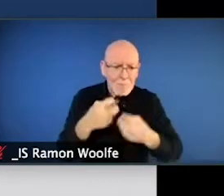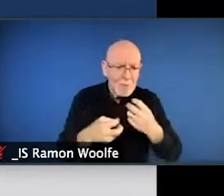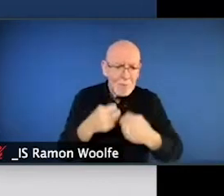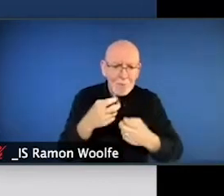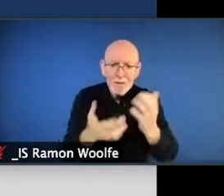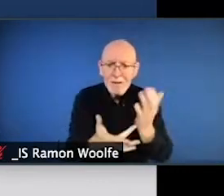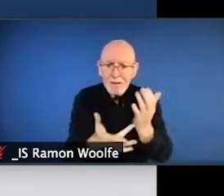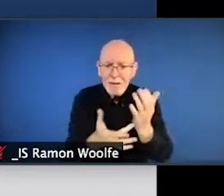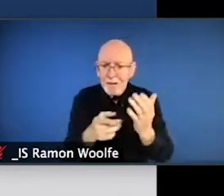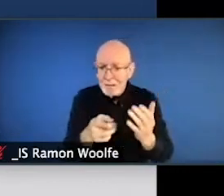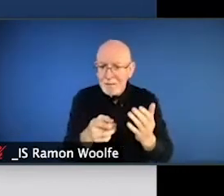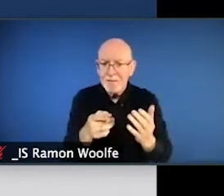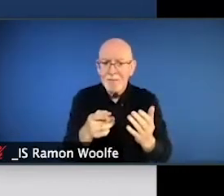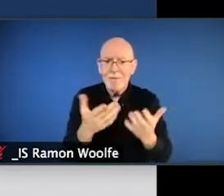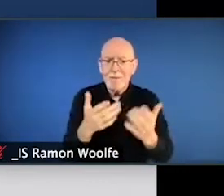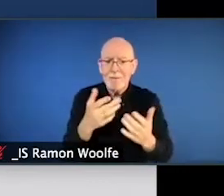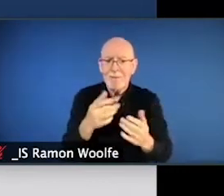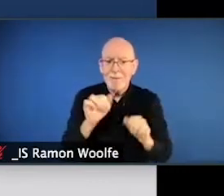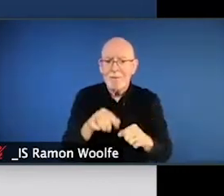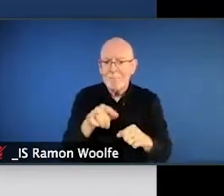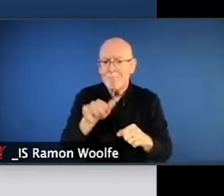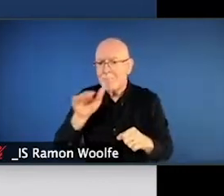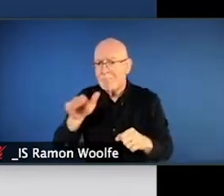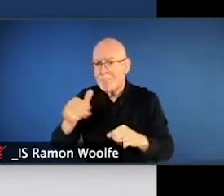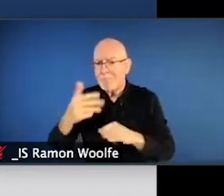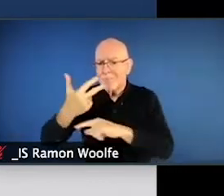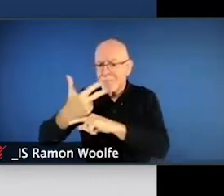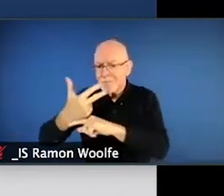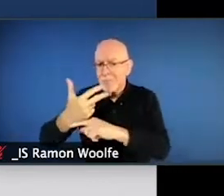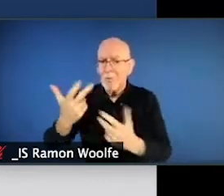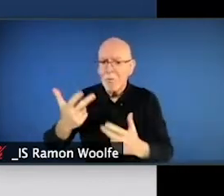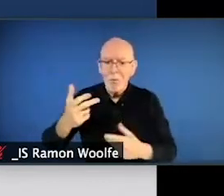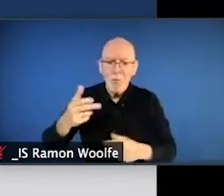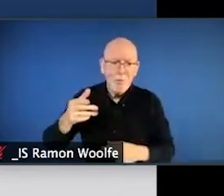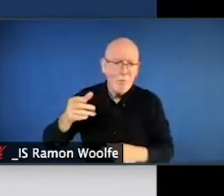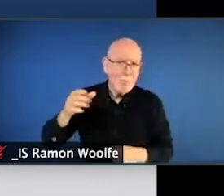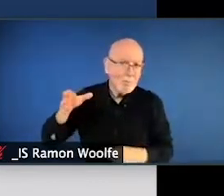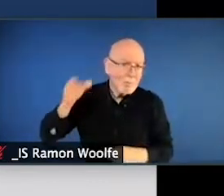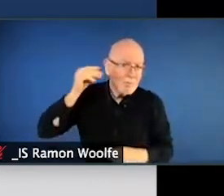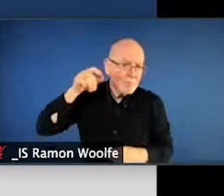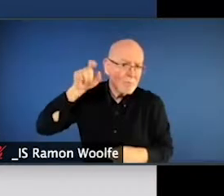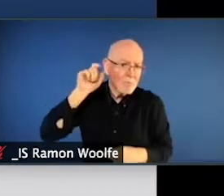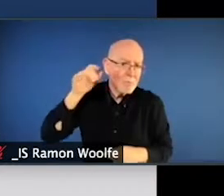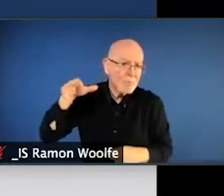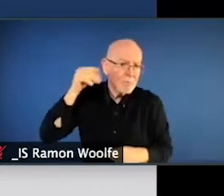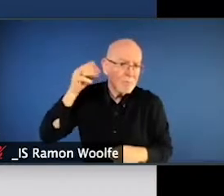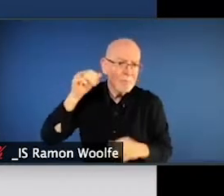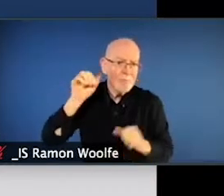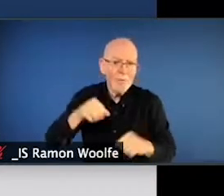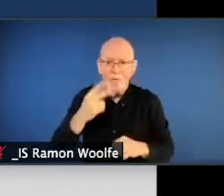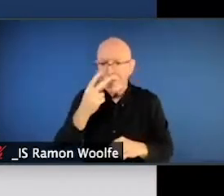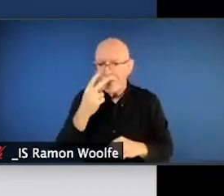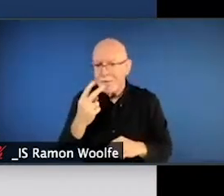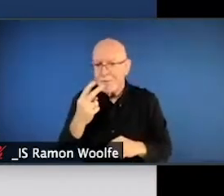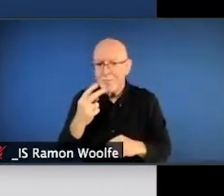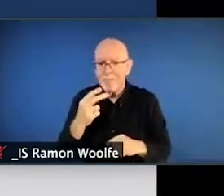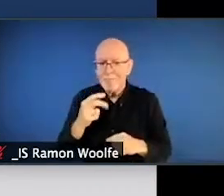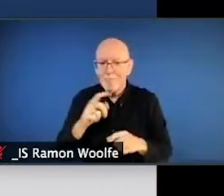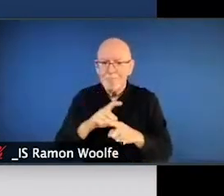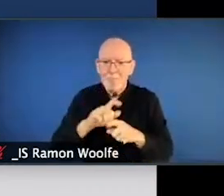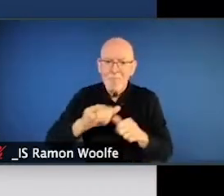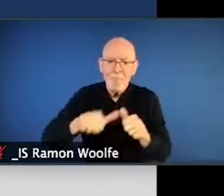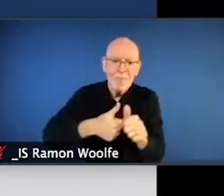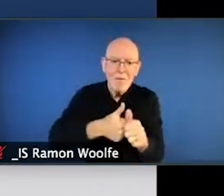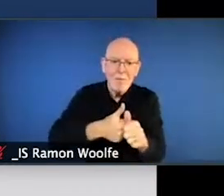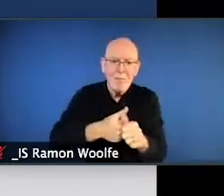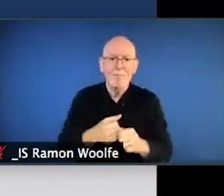connection. However, do note that they do not allow for the same level of interactivity. To connect to them,